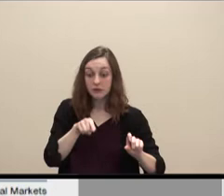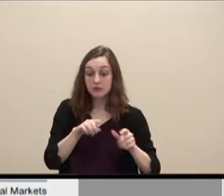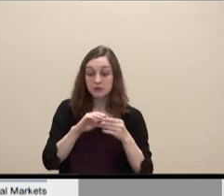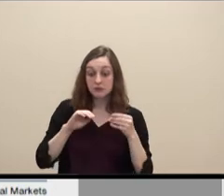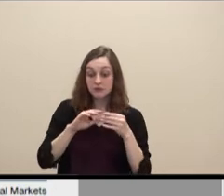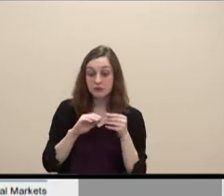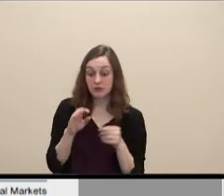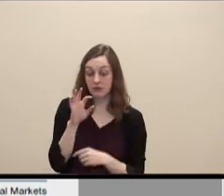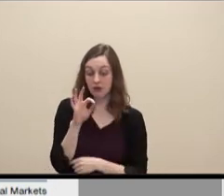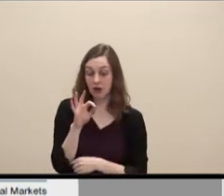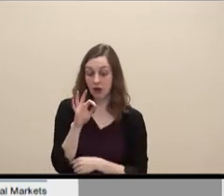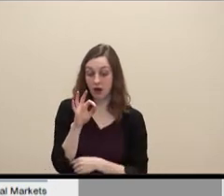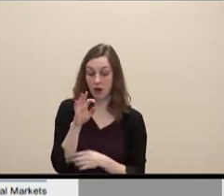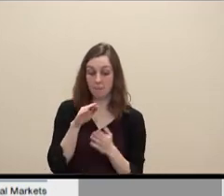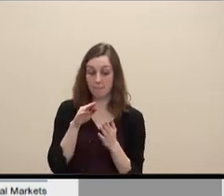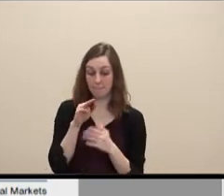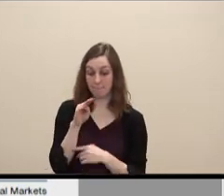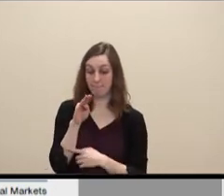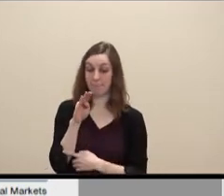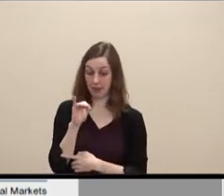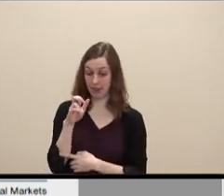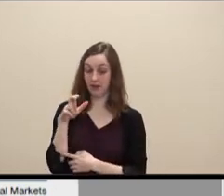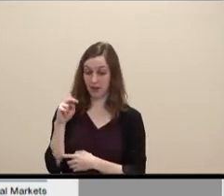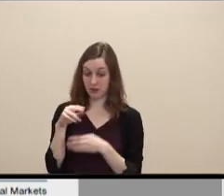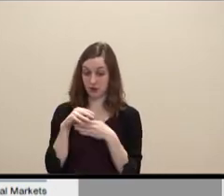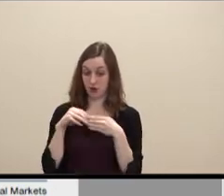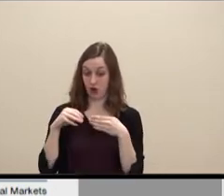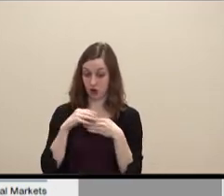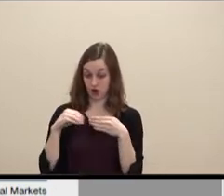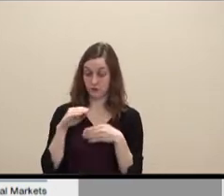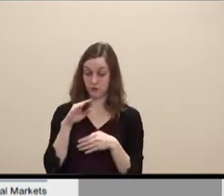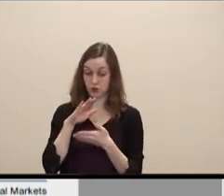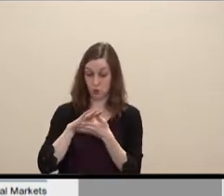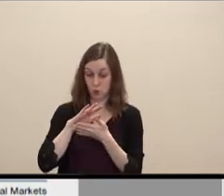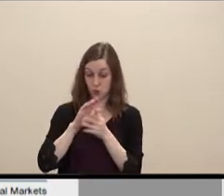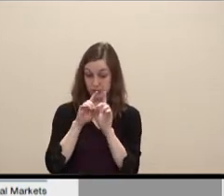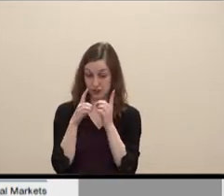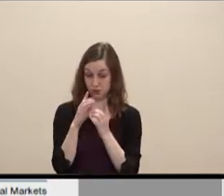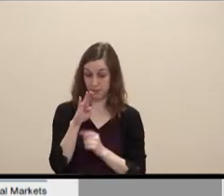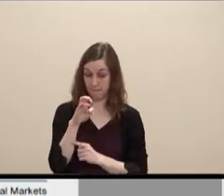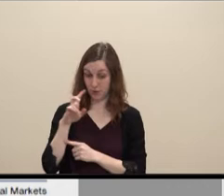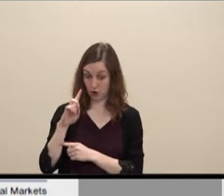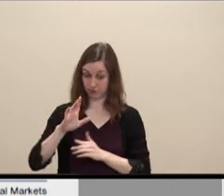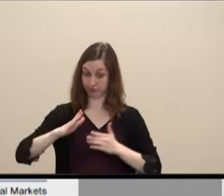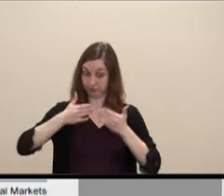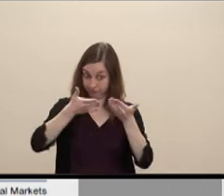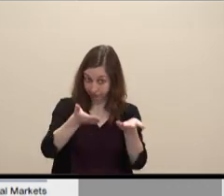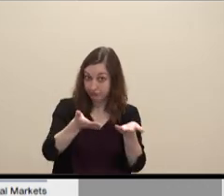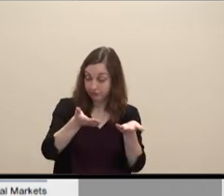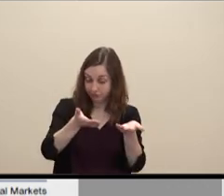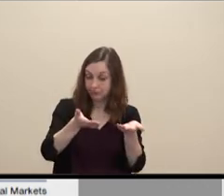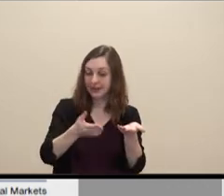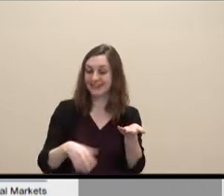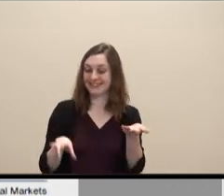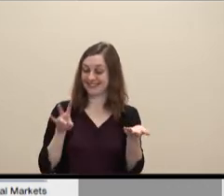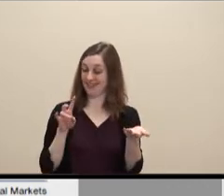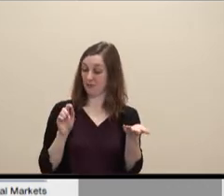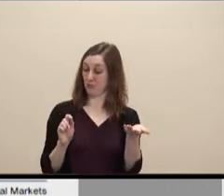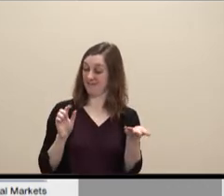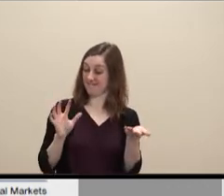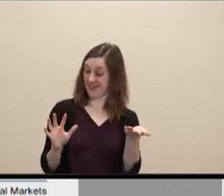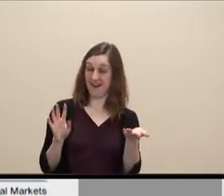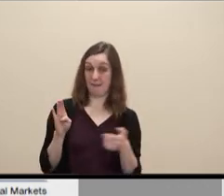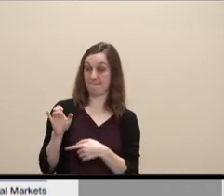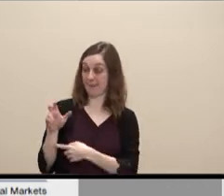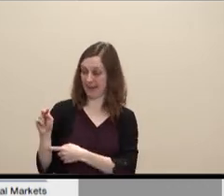$9 billion worth of school district bonds were put forth before the voters, and of that amount, $7.5 billion